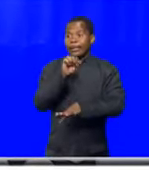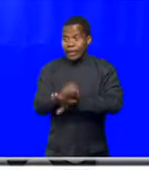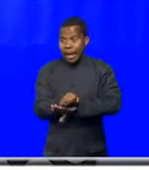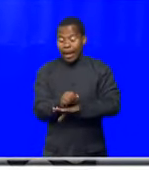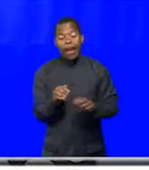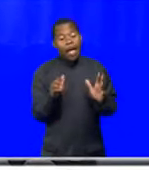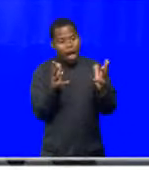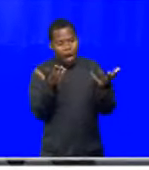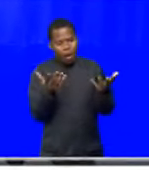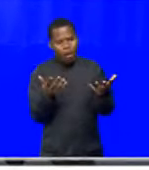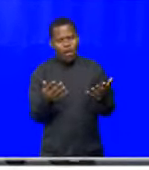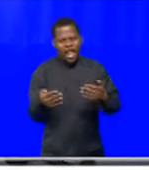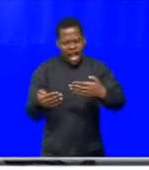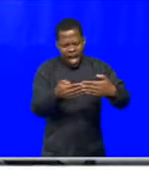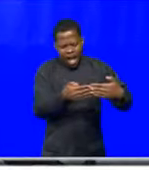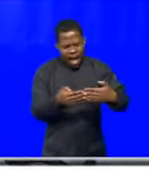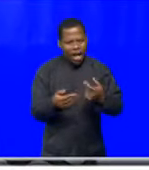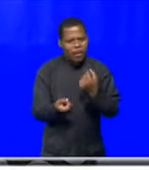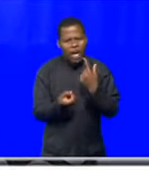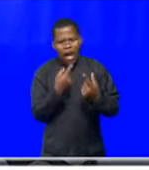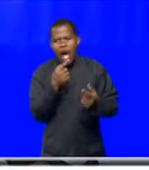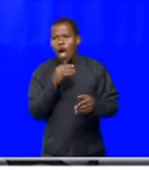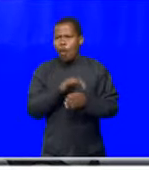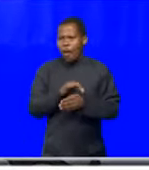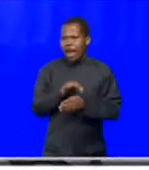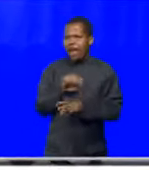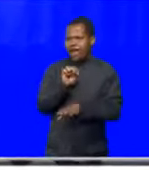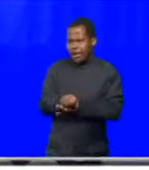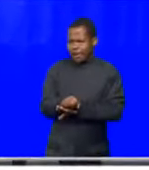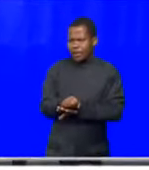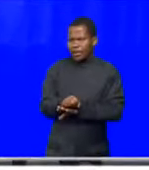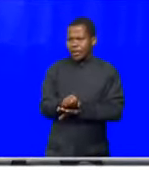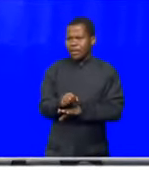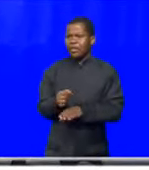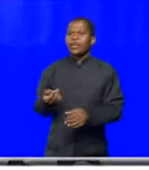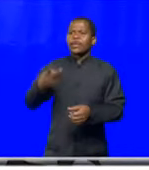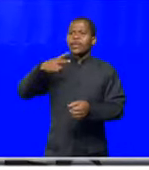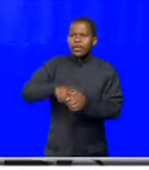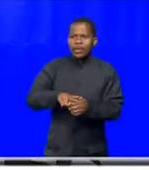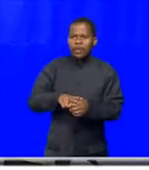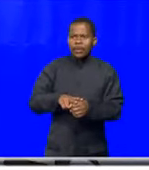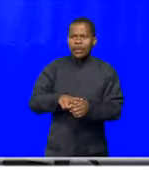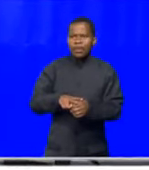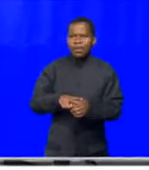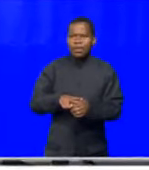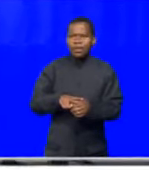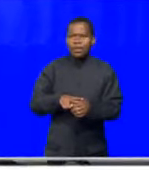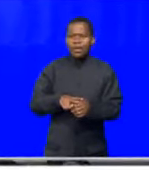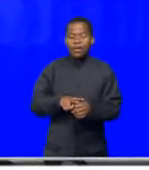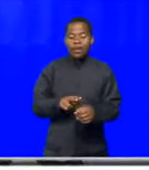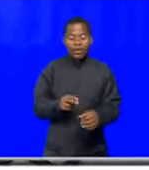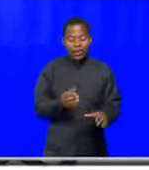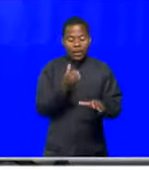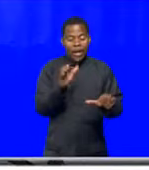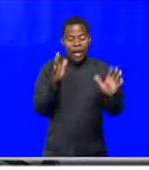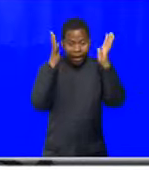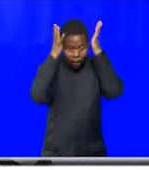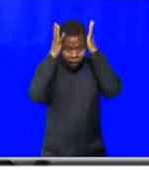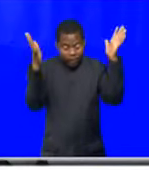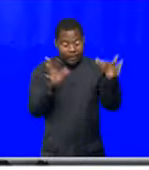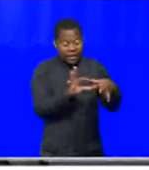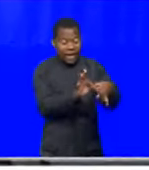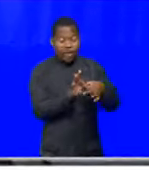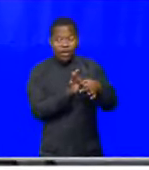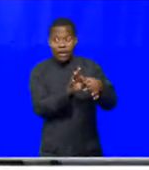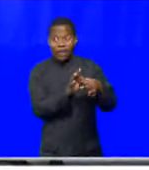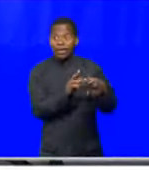diagnosis, treatment, and promoting adherence to treatment. It is in the light of the above that Eswatini Epilepsy Organization,